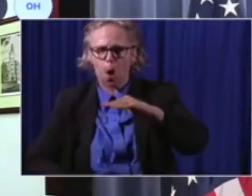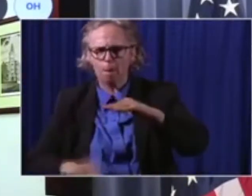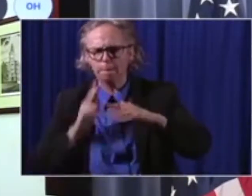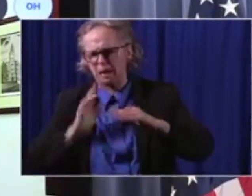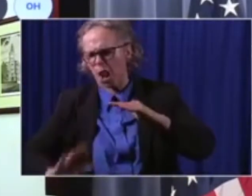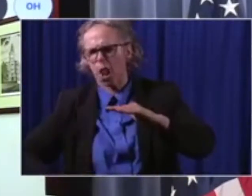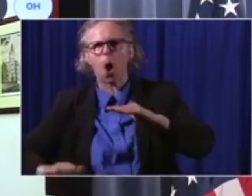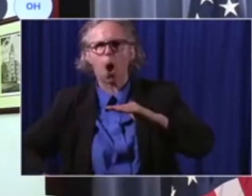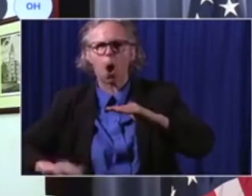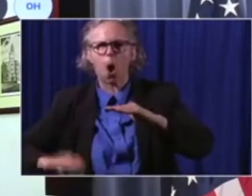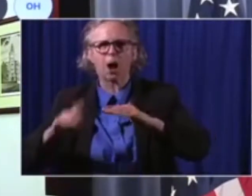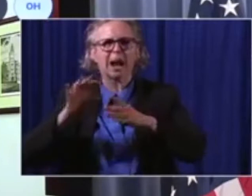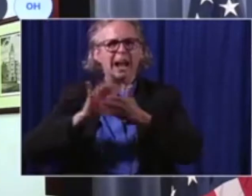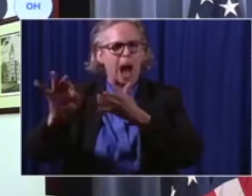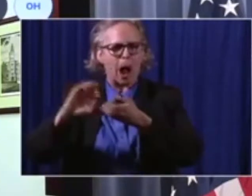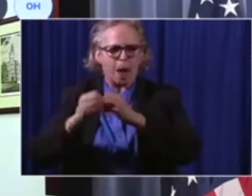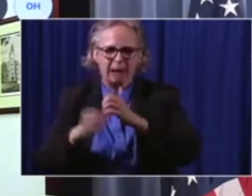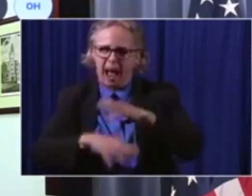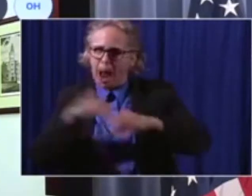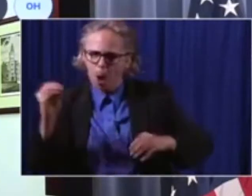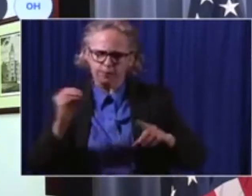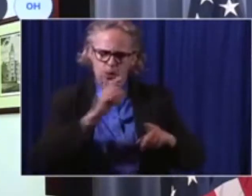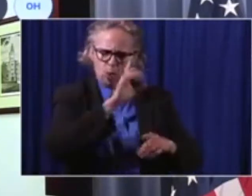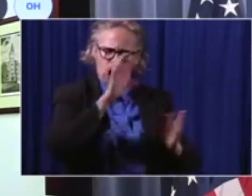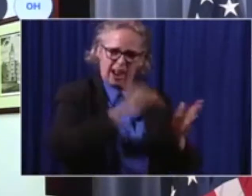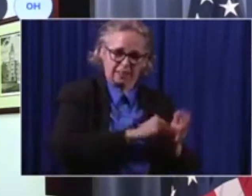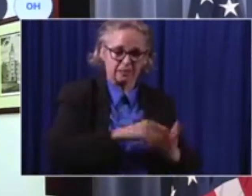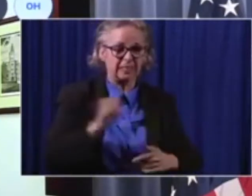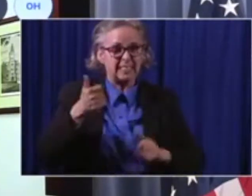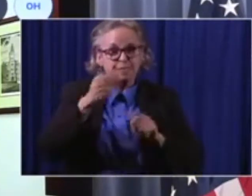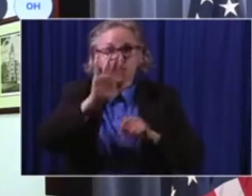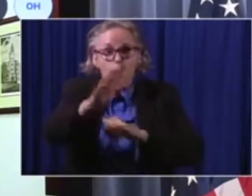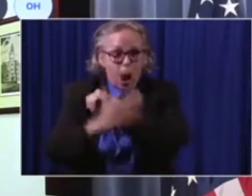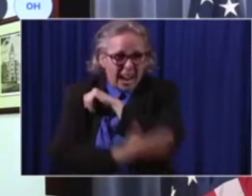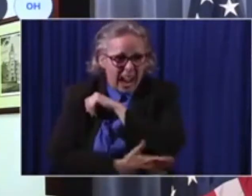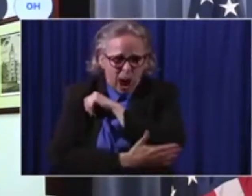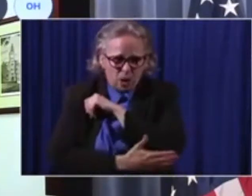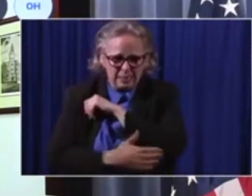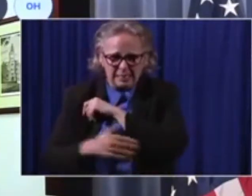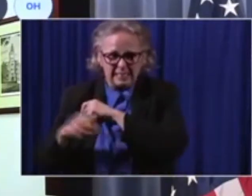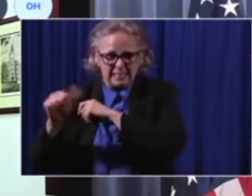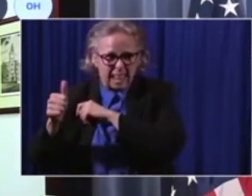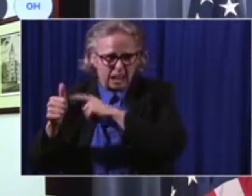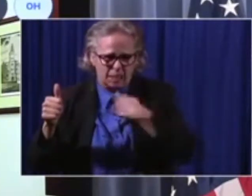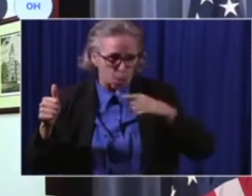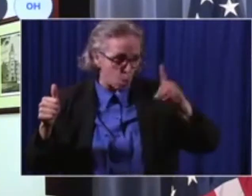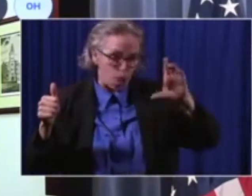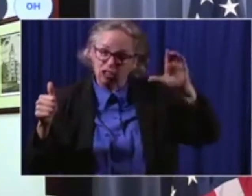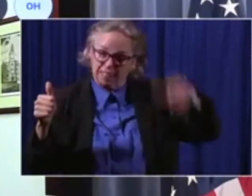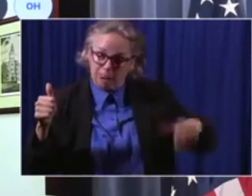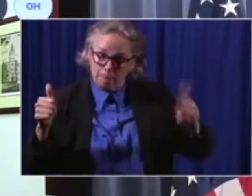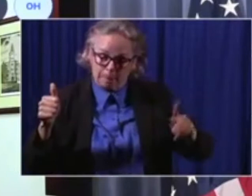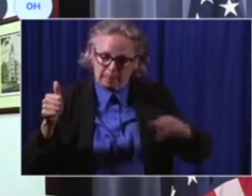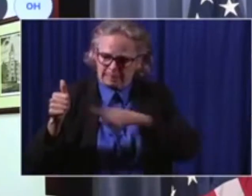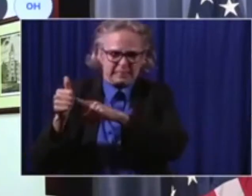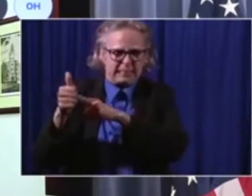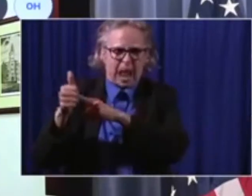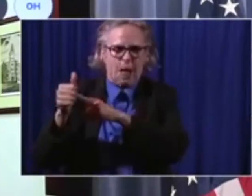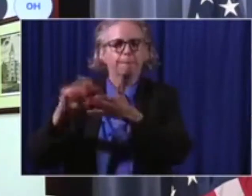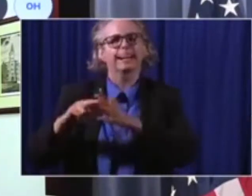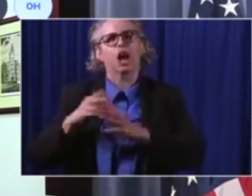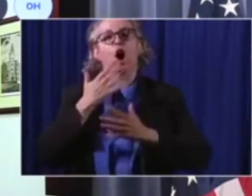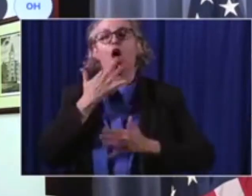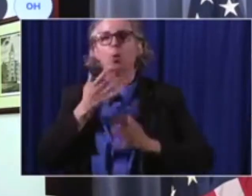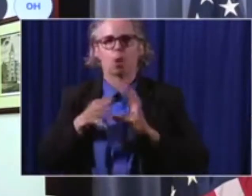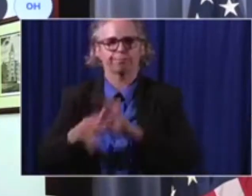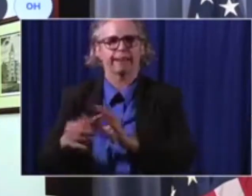per 100,000, no matter what any of the other metrics say, your county is going to be yellow because the incidence is so low. If you're above 50